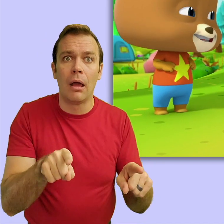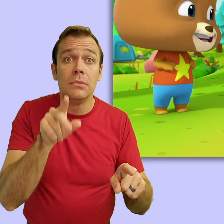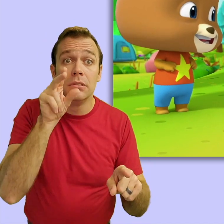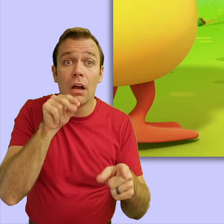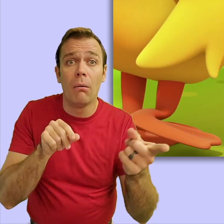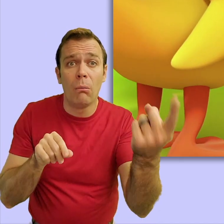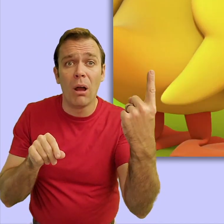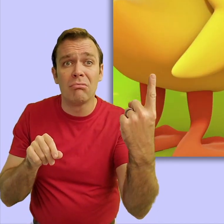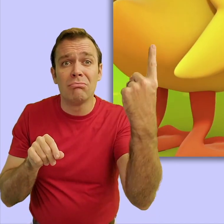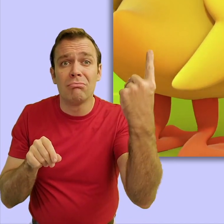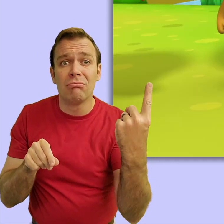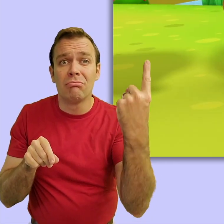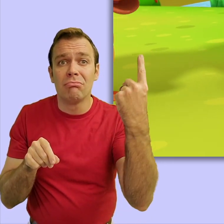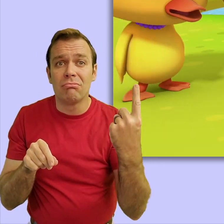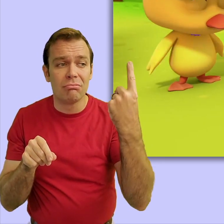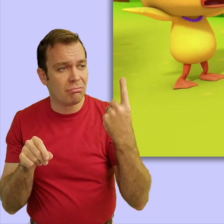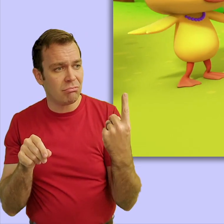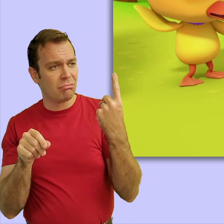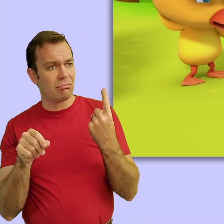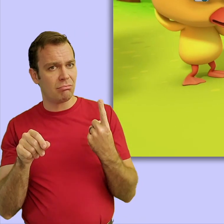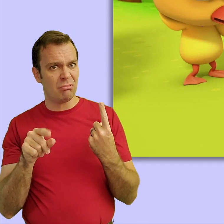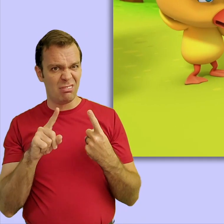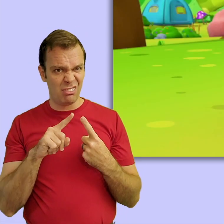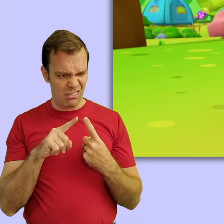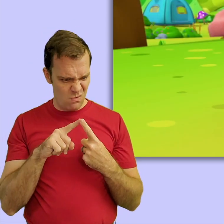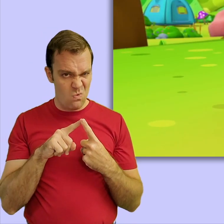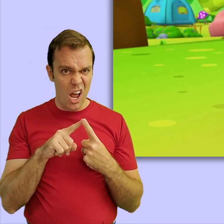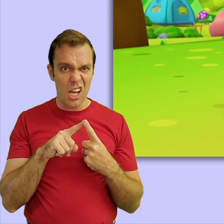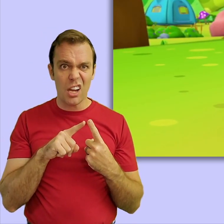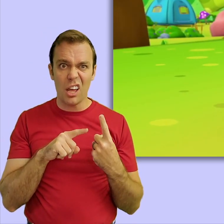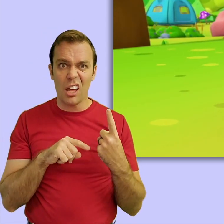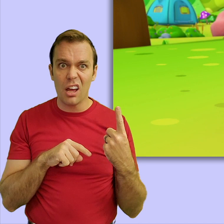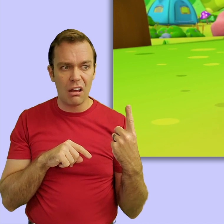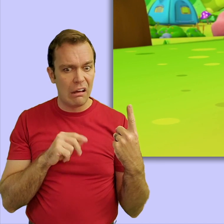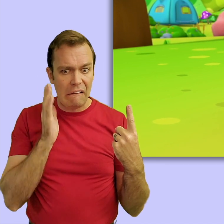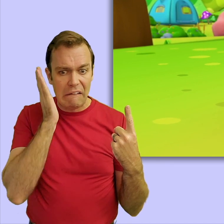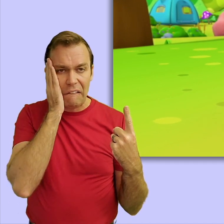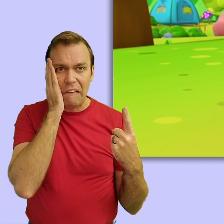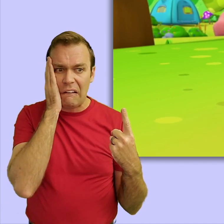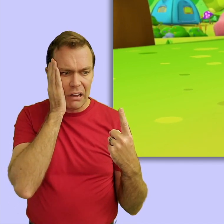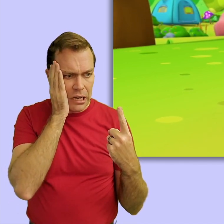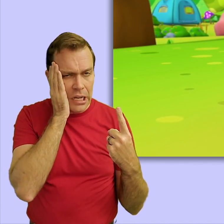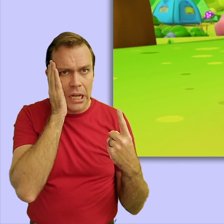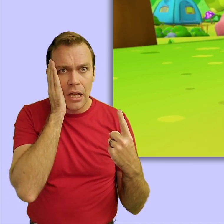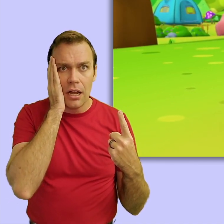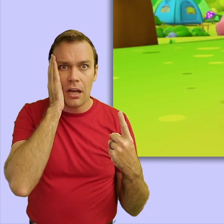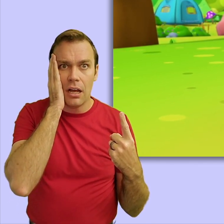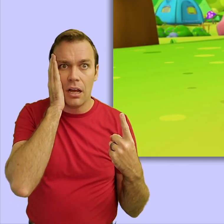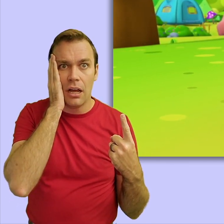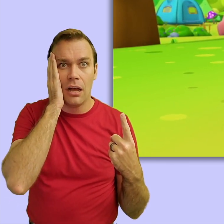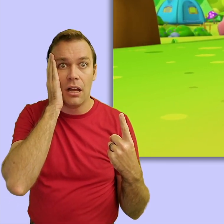quack. But only one little duck came back. One! Uh-oh!